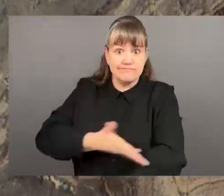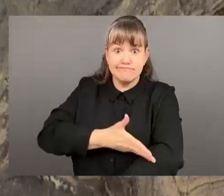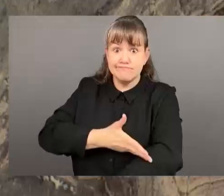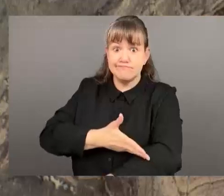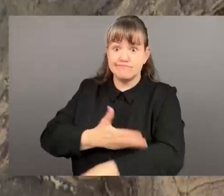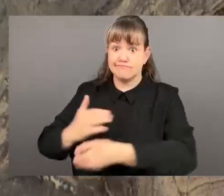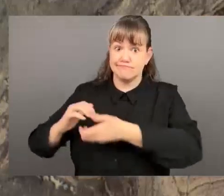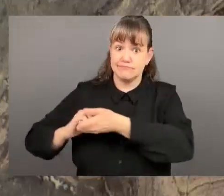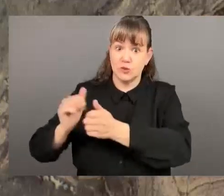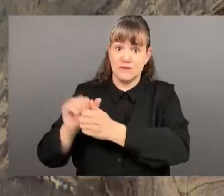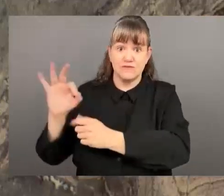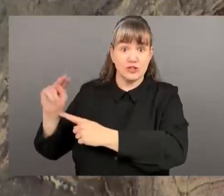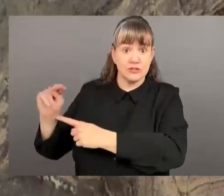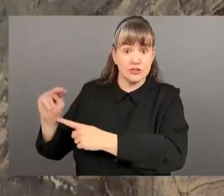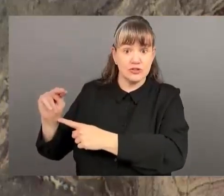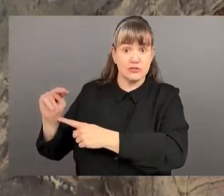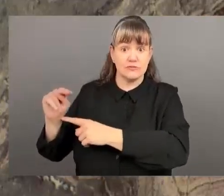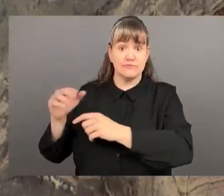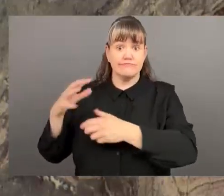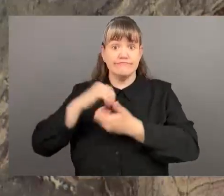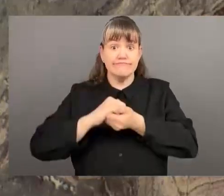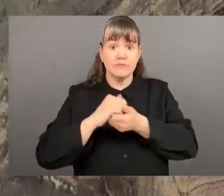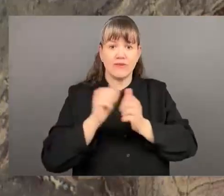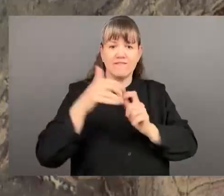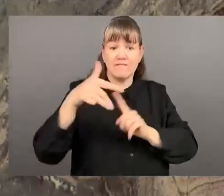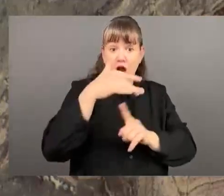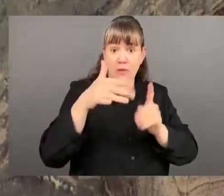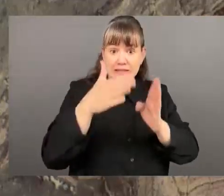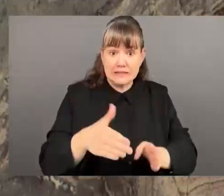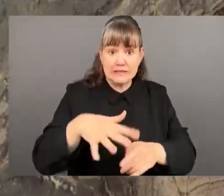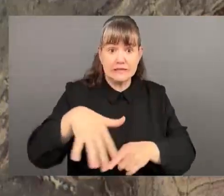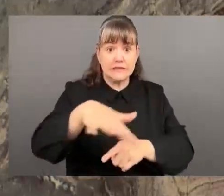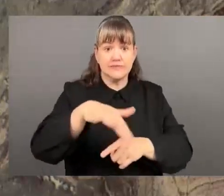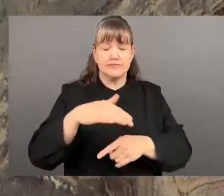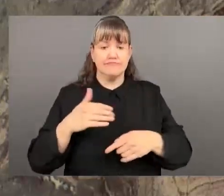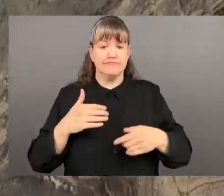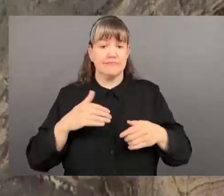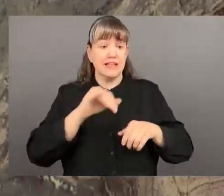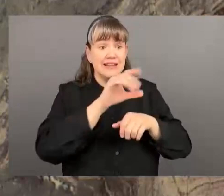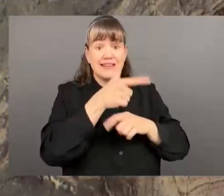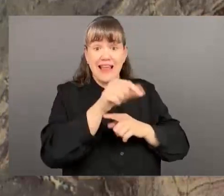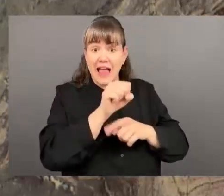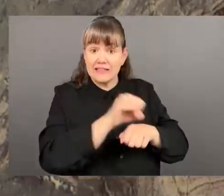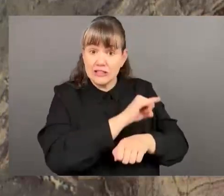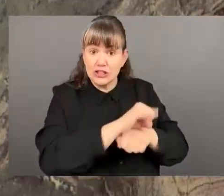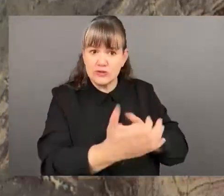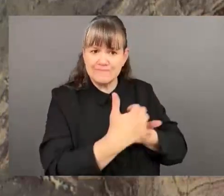environmentalists, yes, with the oil and gas industry to ensure better results for everyone in our province.